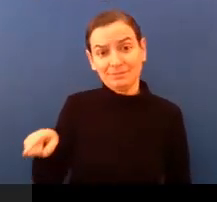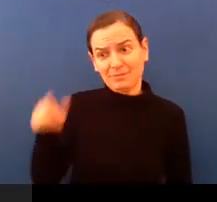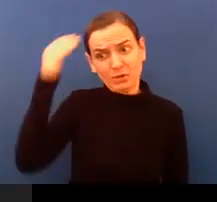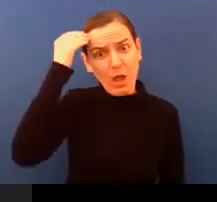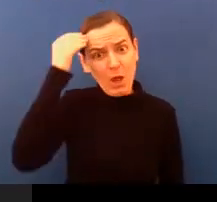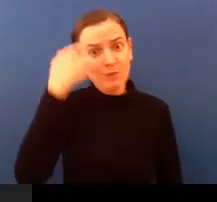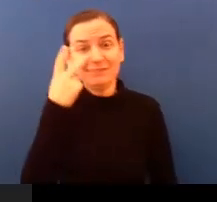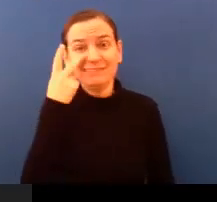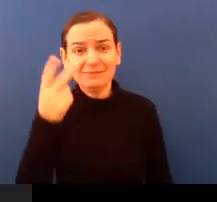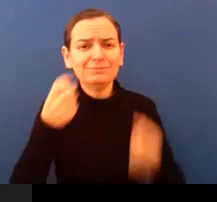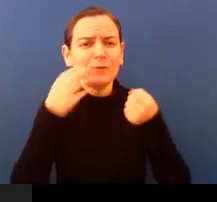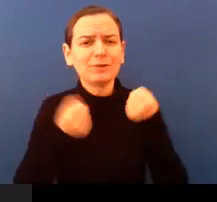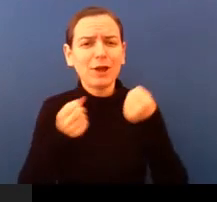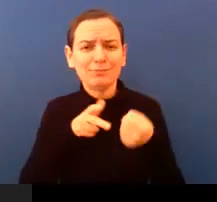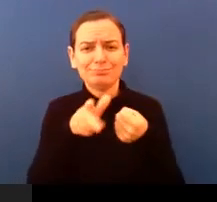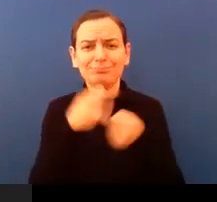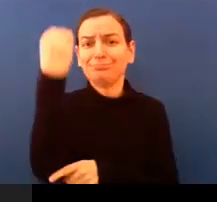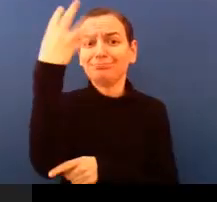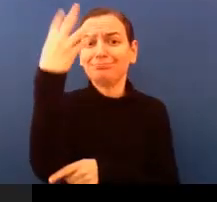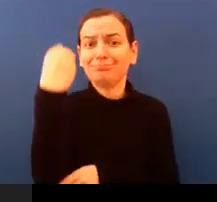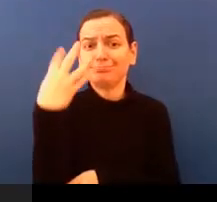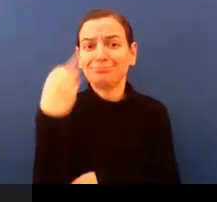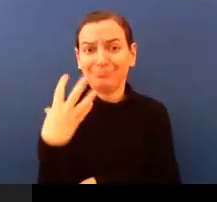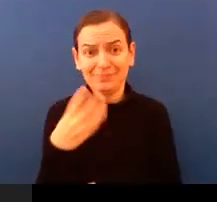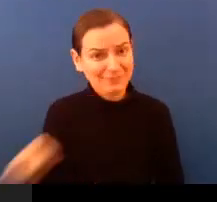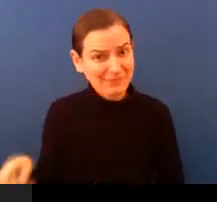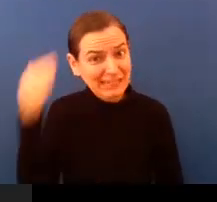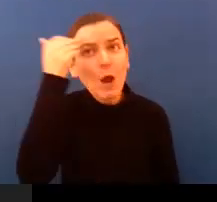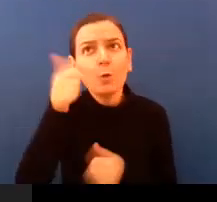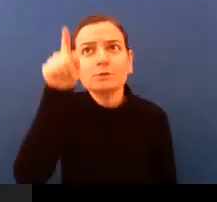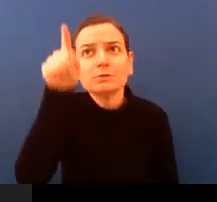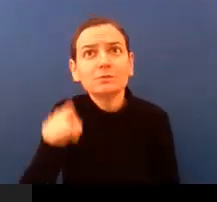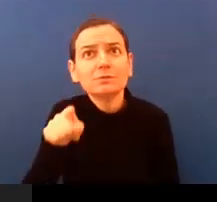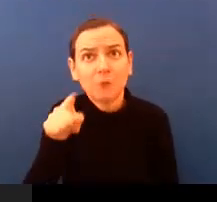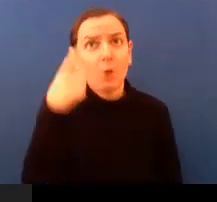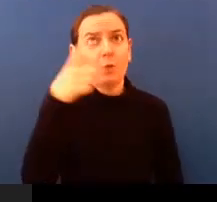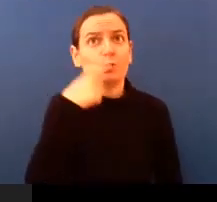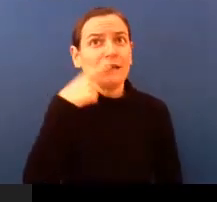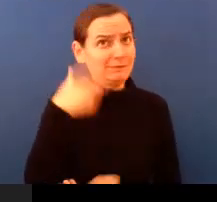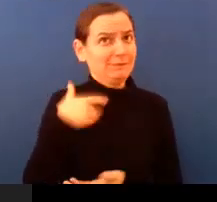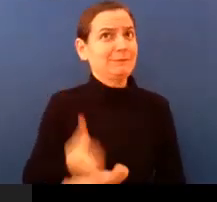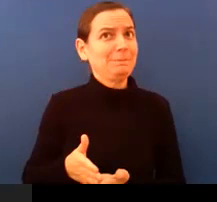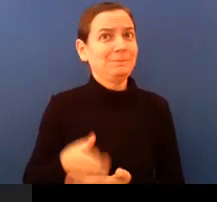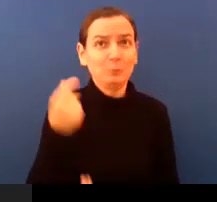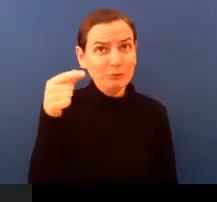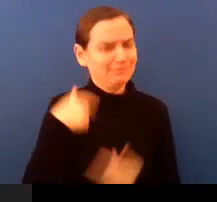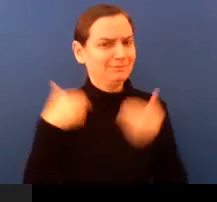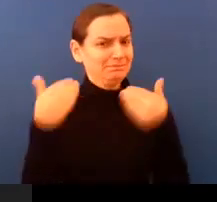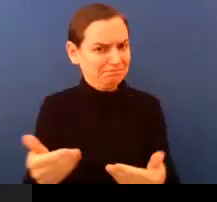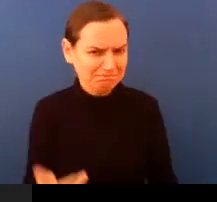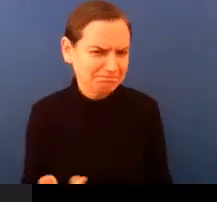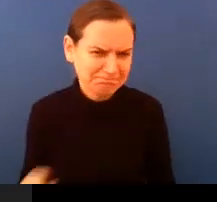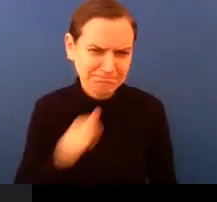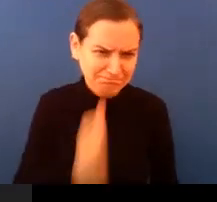cross, or is it safe to cross. That is all your responsibility. It doesn't determine when